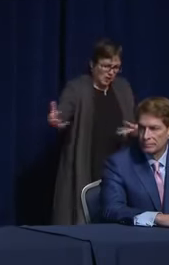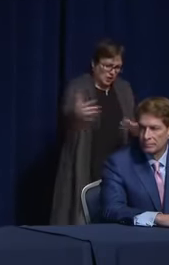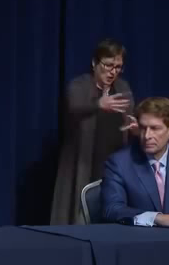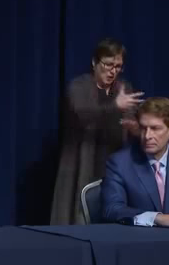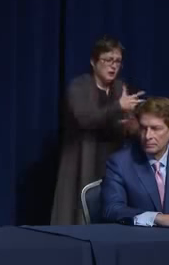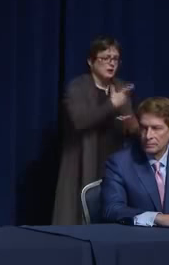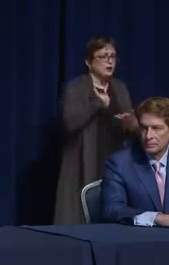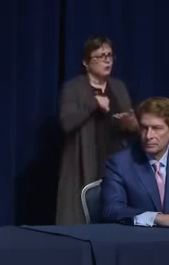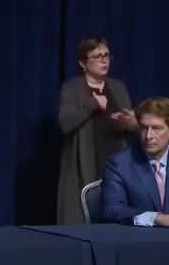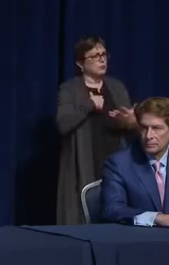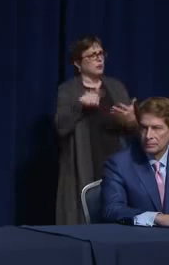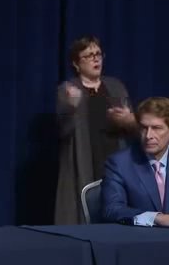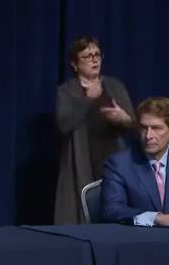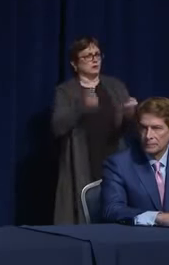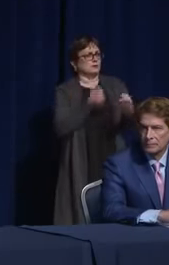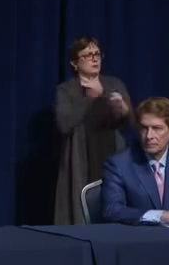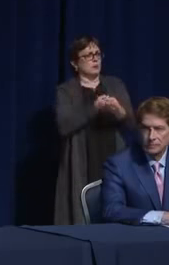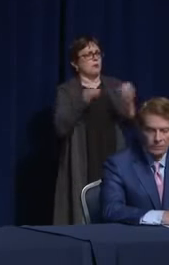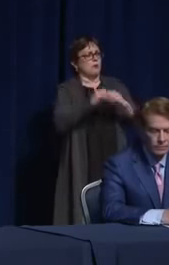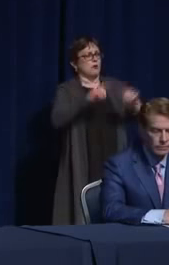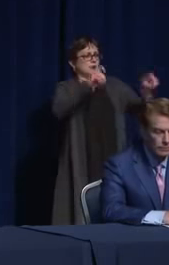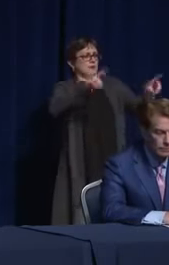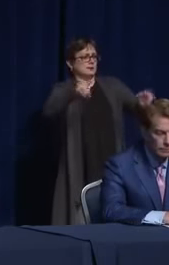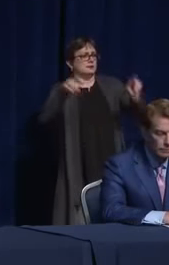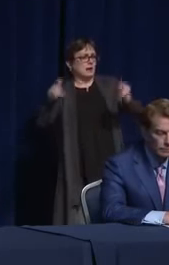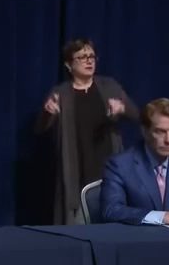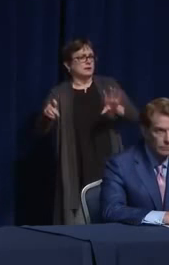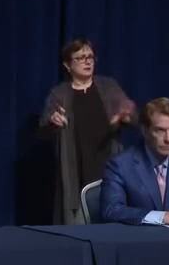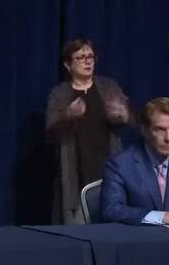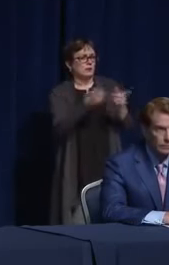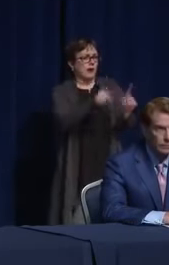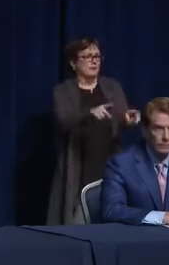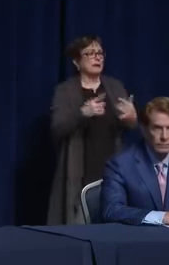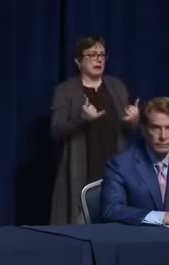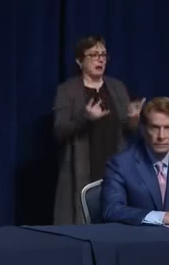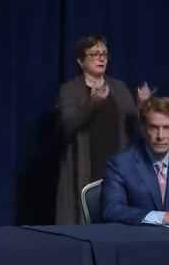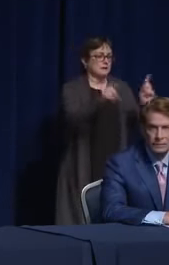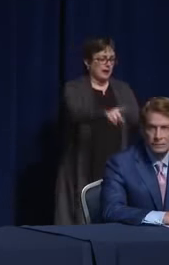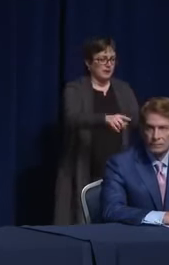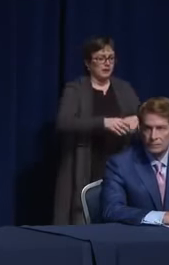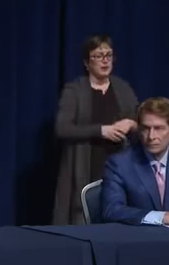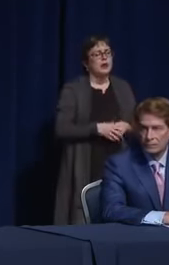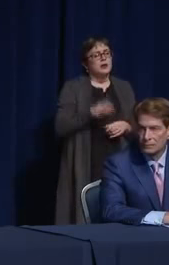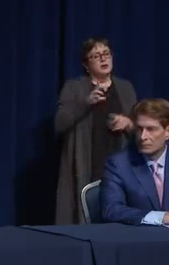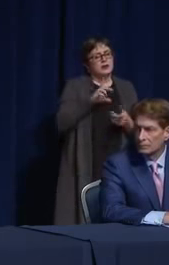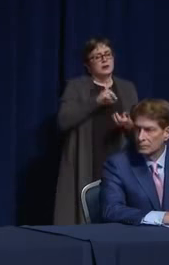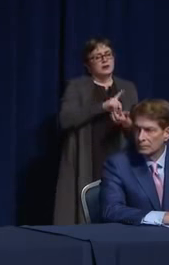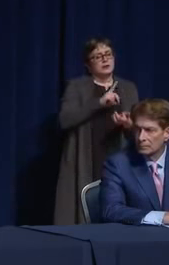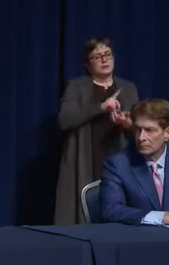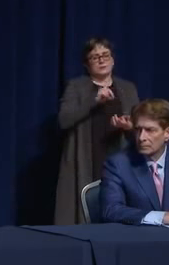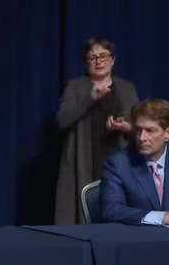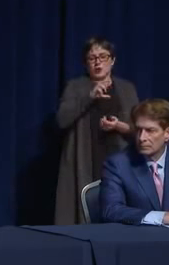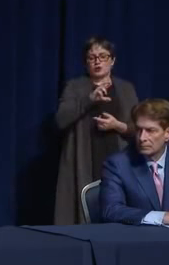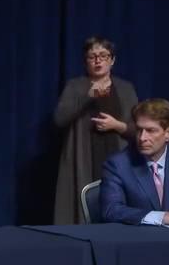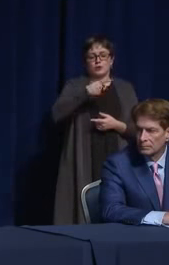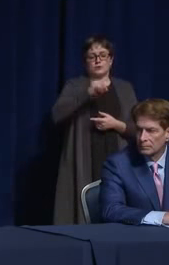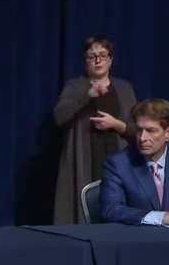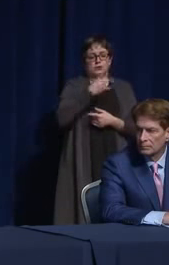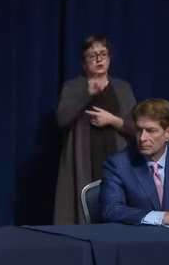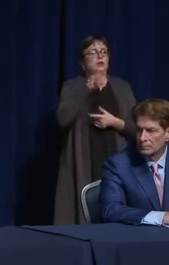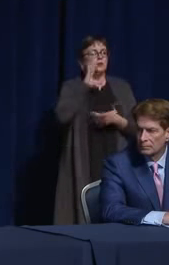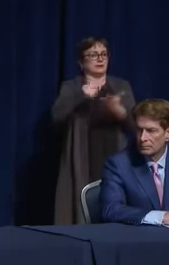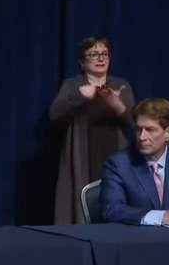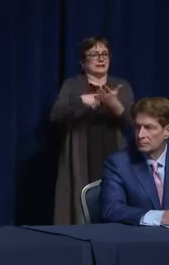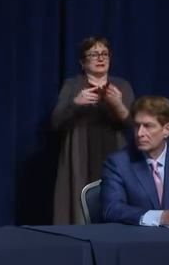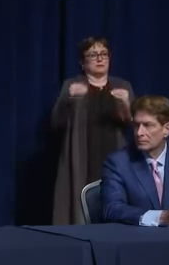tested. And Judy will get into this. Folks with symptoms are the highest priority, and within that group, healthcare workers are the even